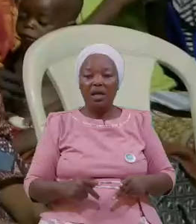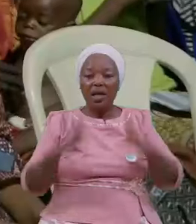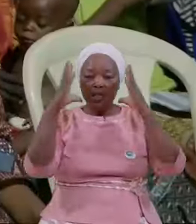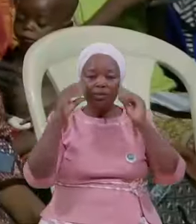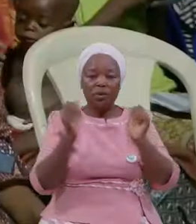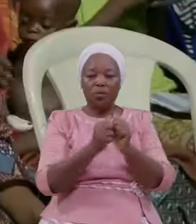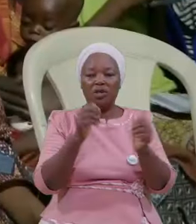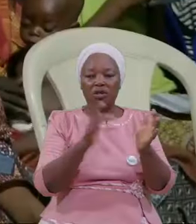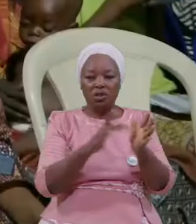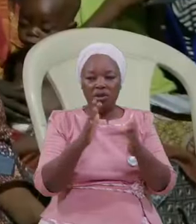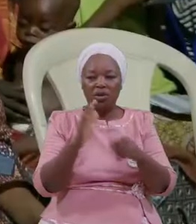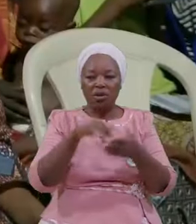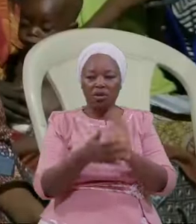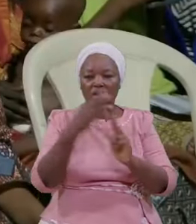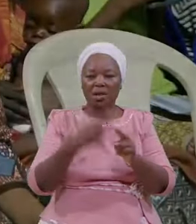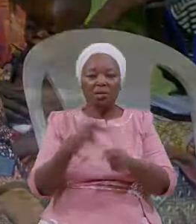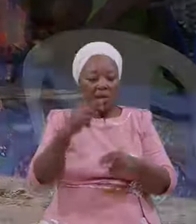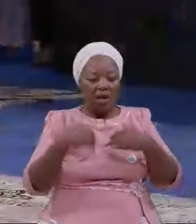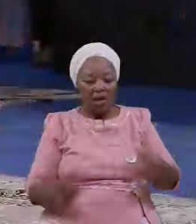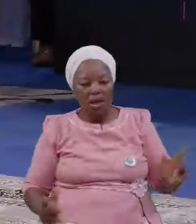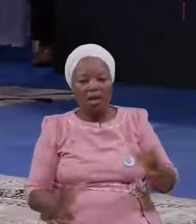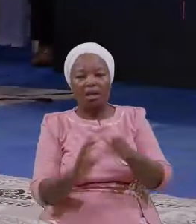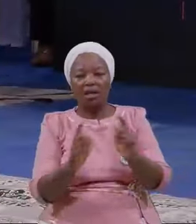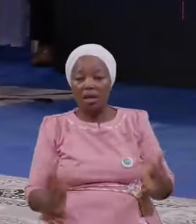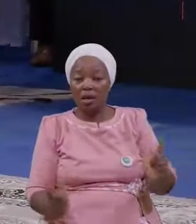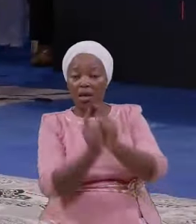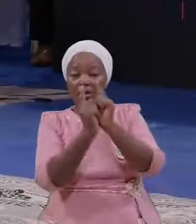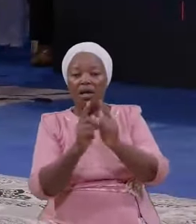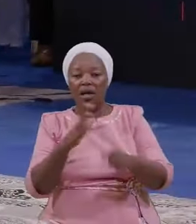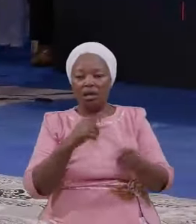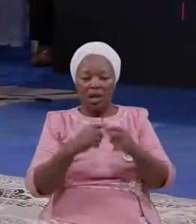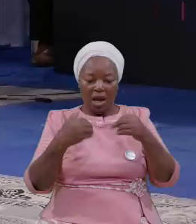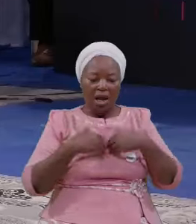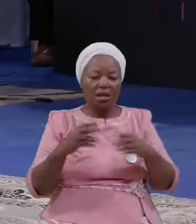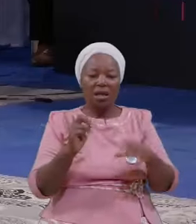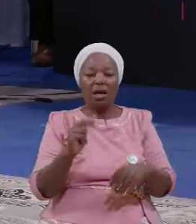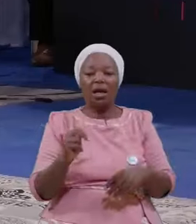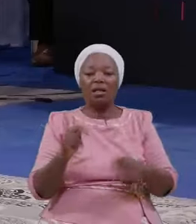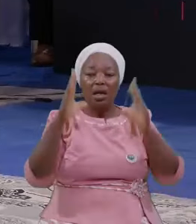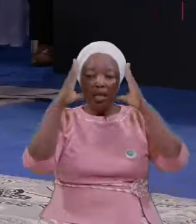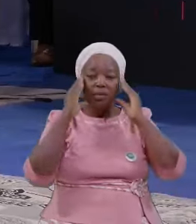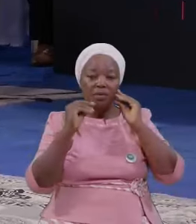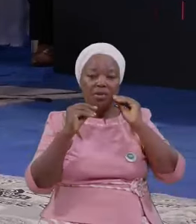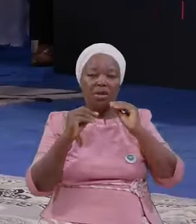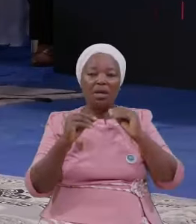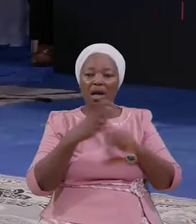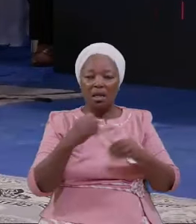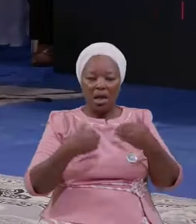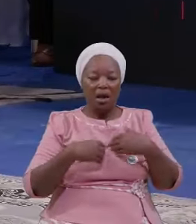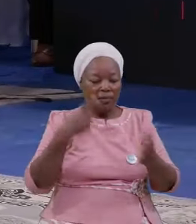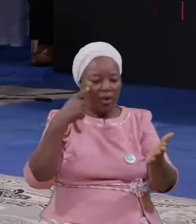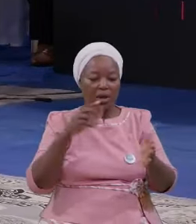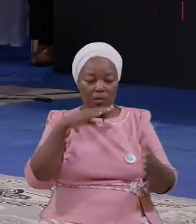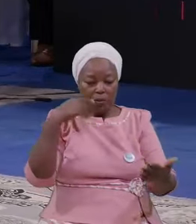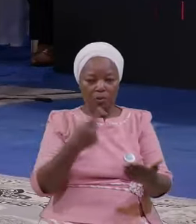had an encounter. They had an experience. They had and evidence. They